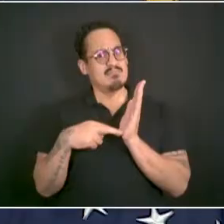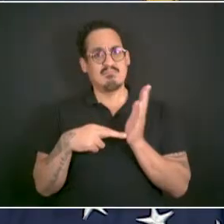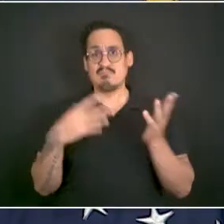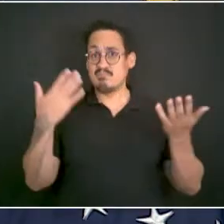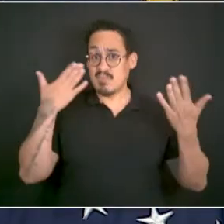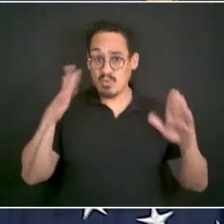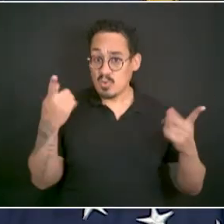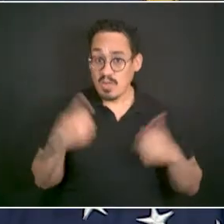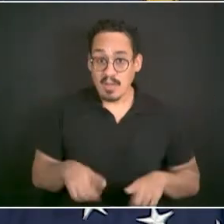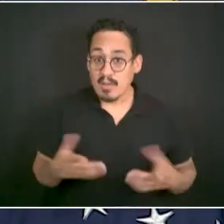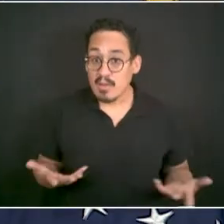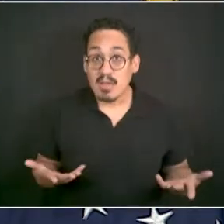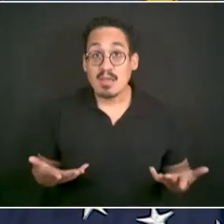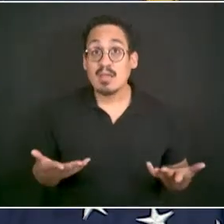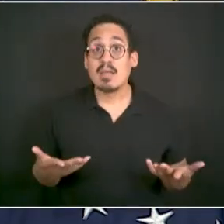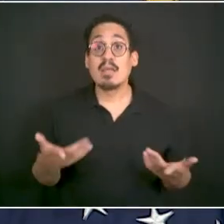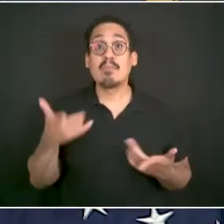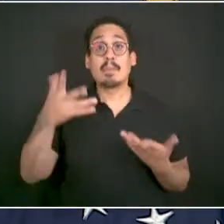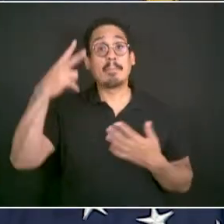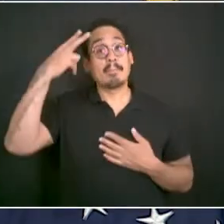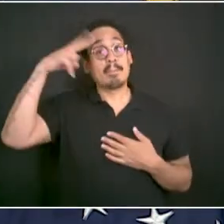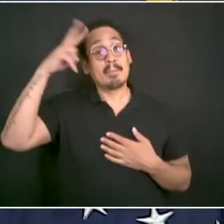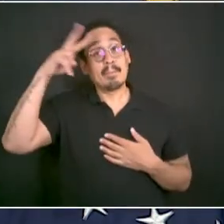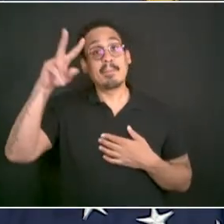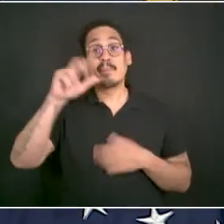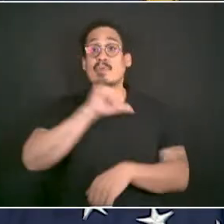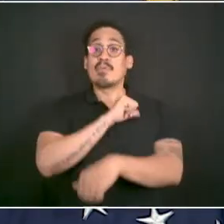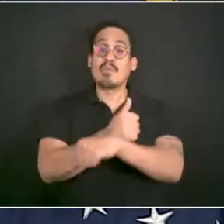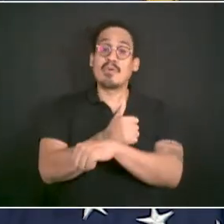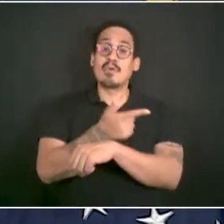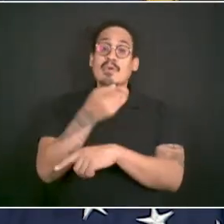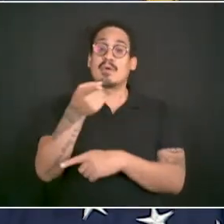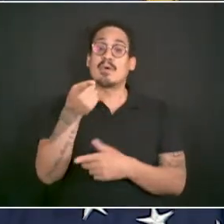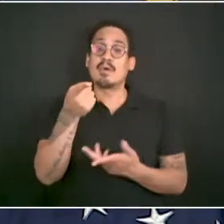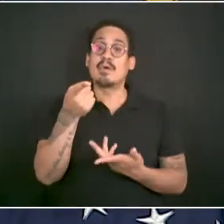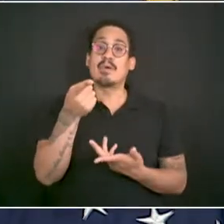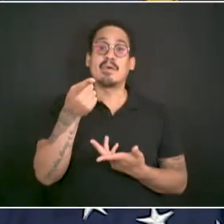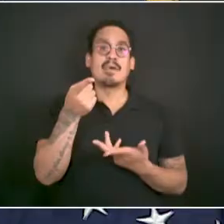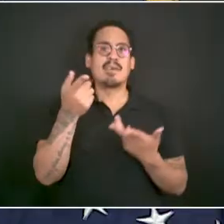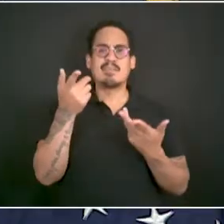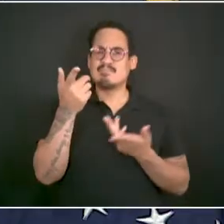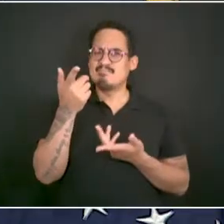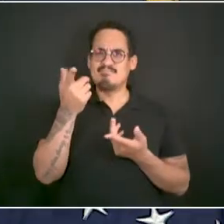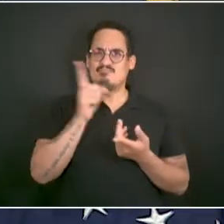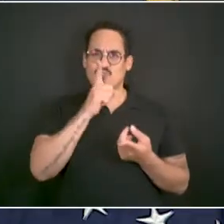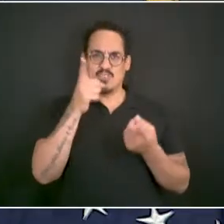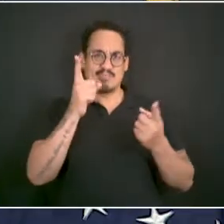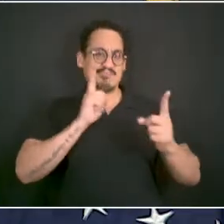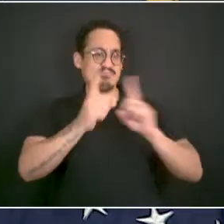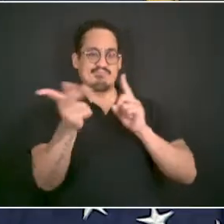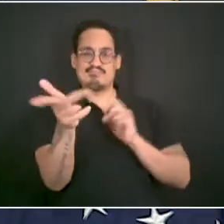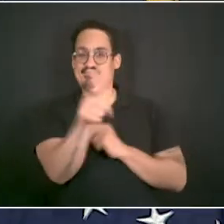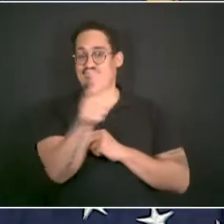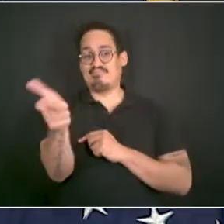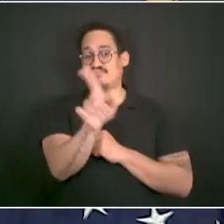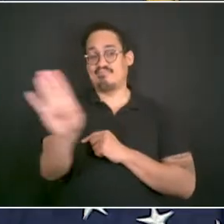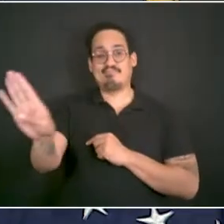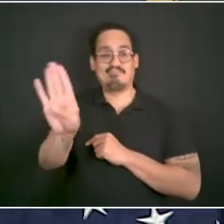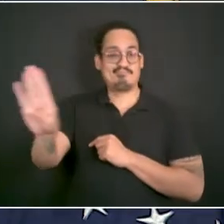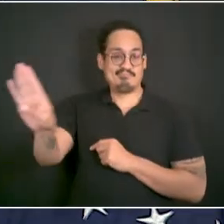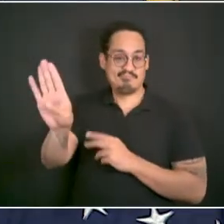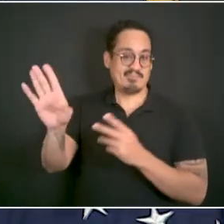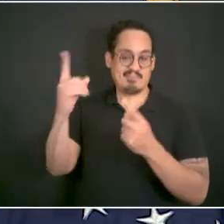the Mexican authorities, they're going to be able to find out exactly what happened here. I will say